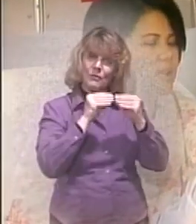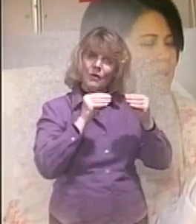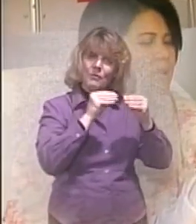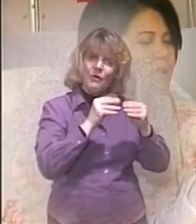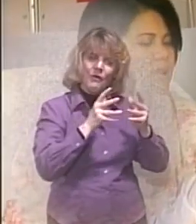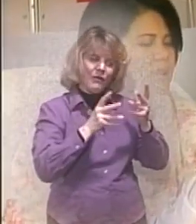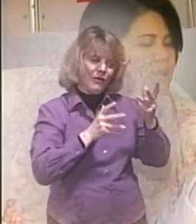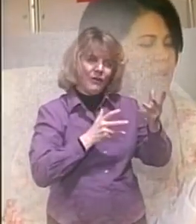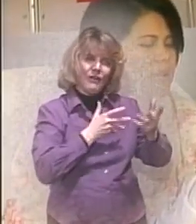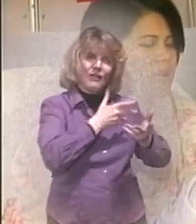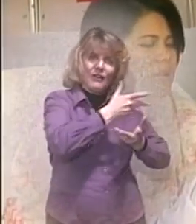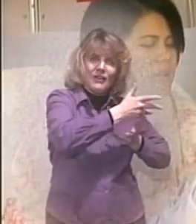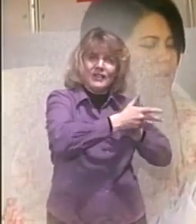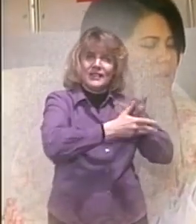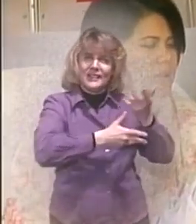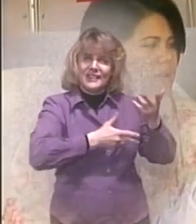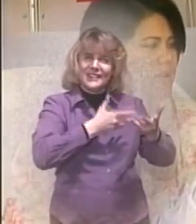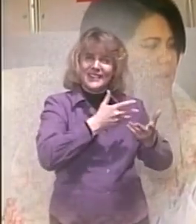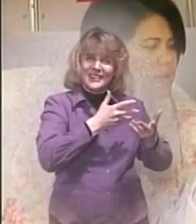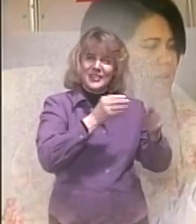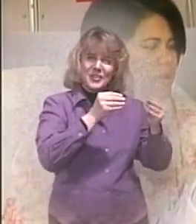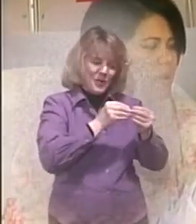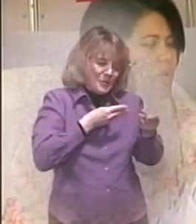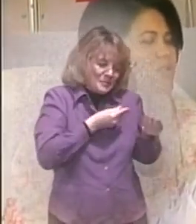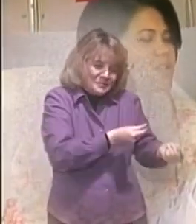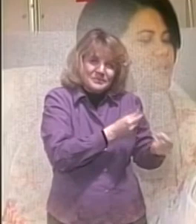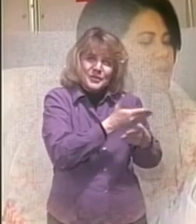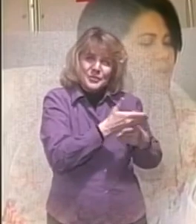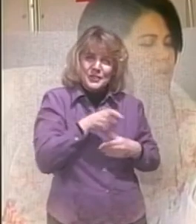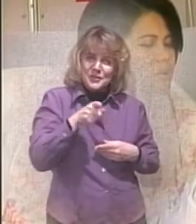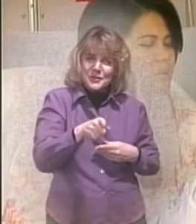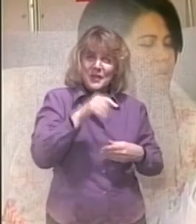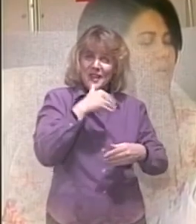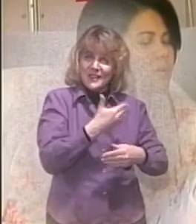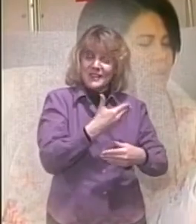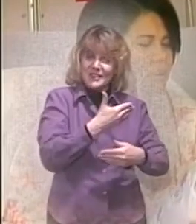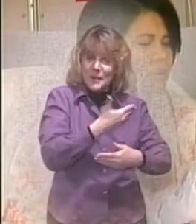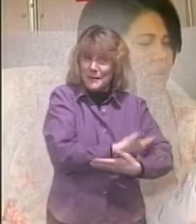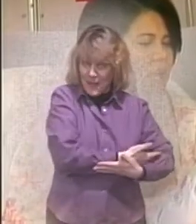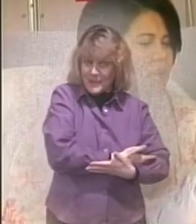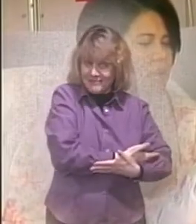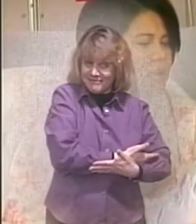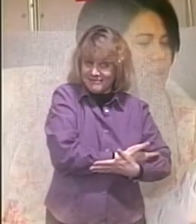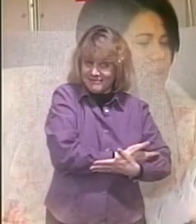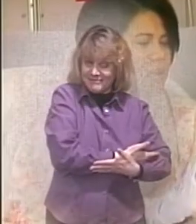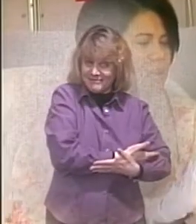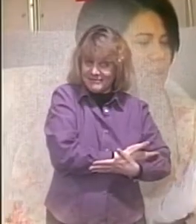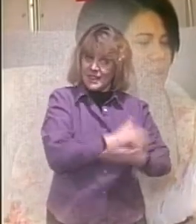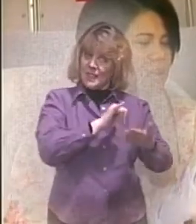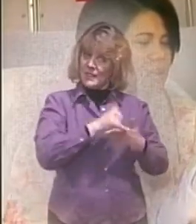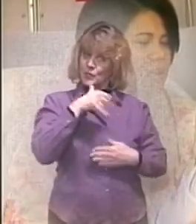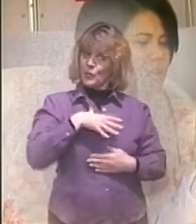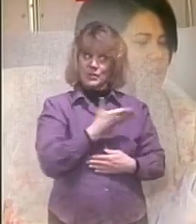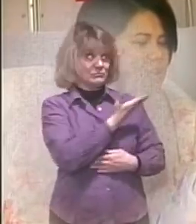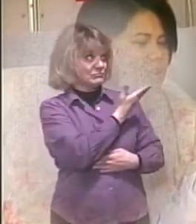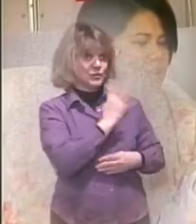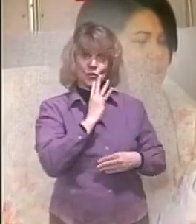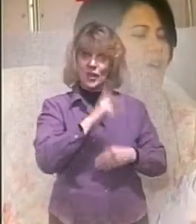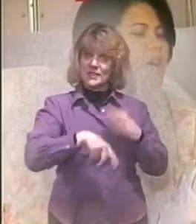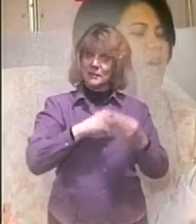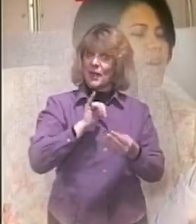and exchange between you and your baby. Kathy Daggio, who has specialized in infant development, talks about the